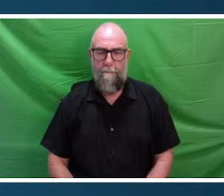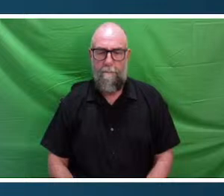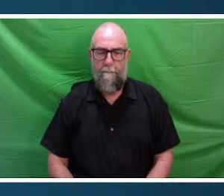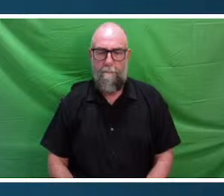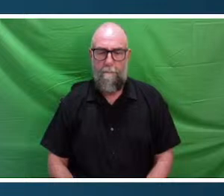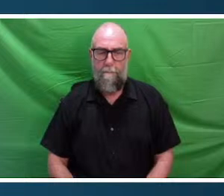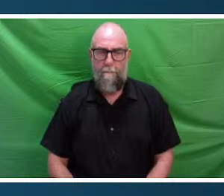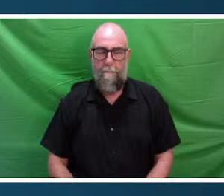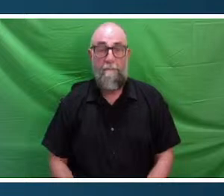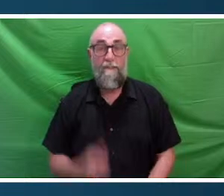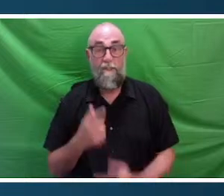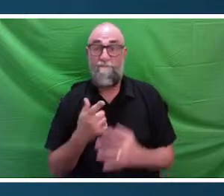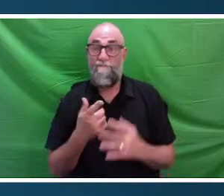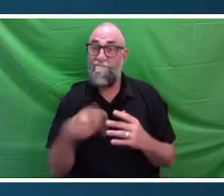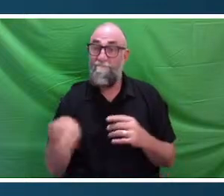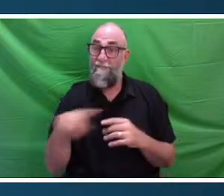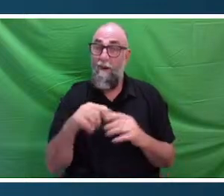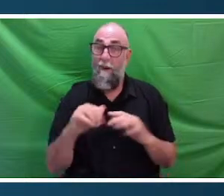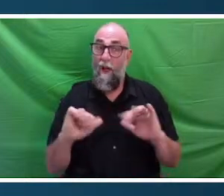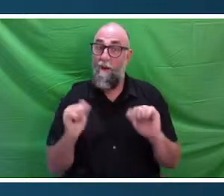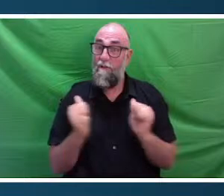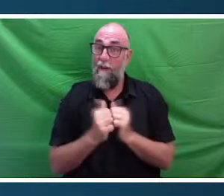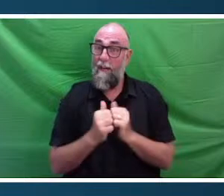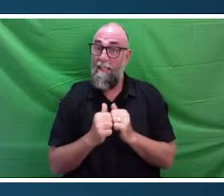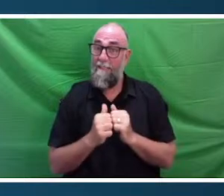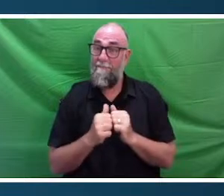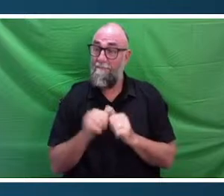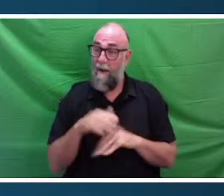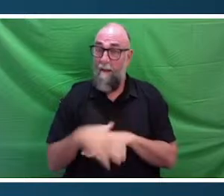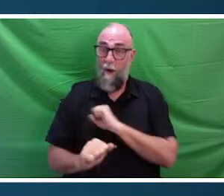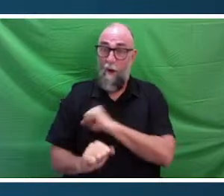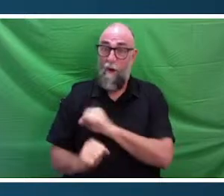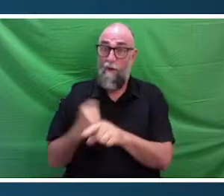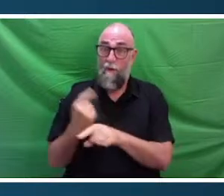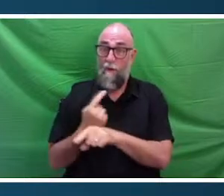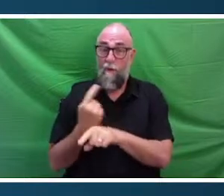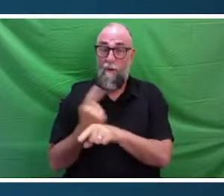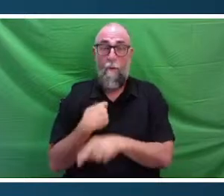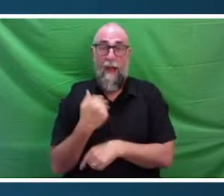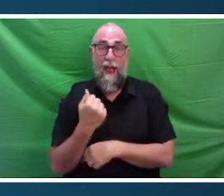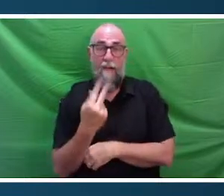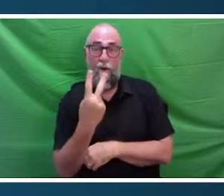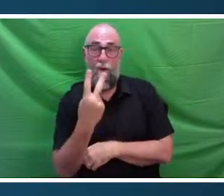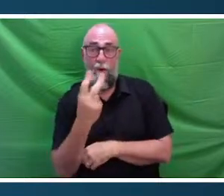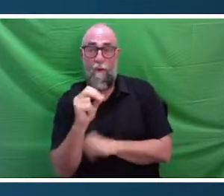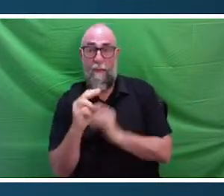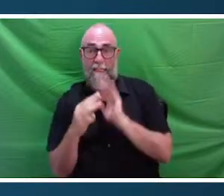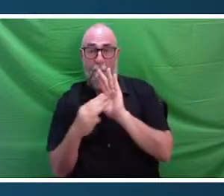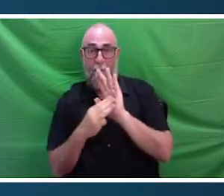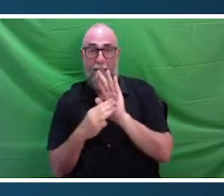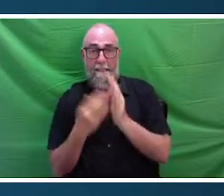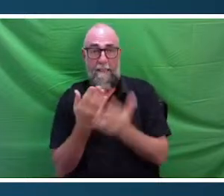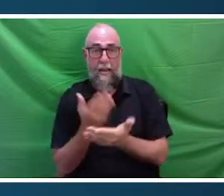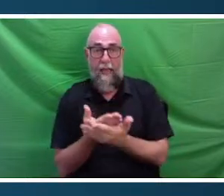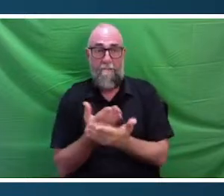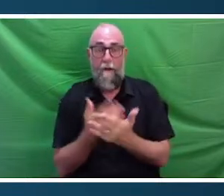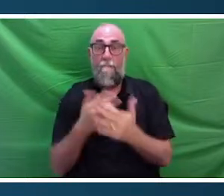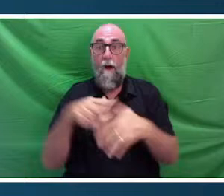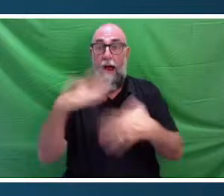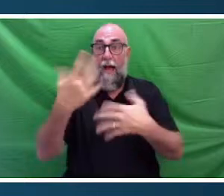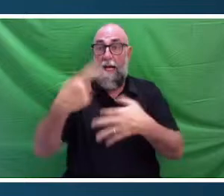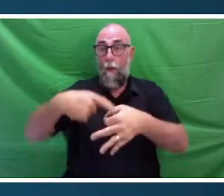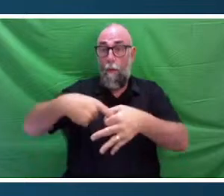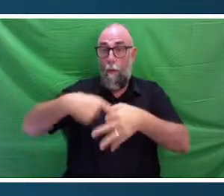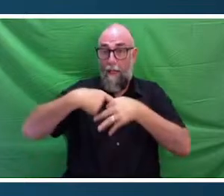Agree with me that that was an extraordinary address. We have about 20 minutes for questions and answer. There are